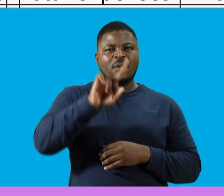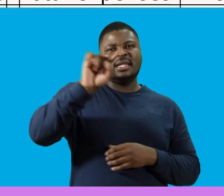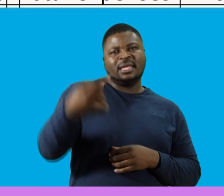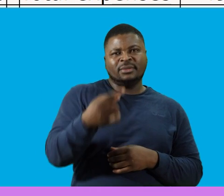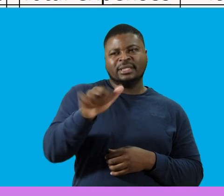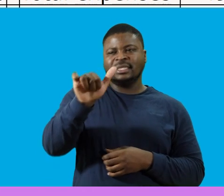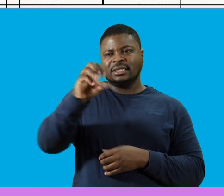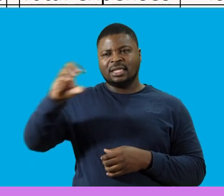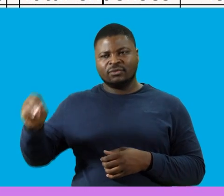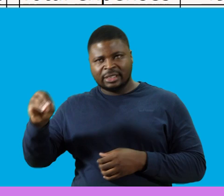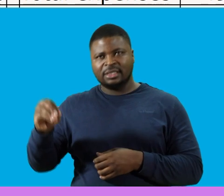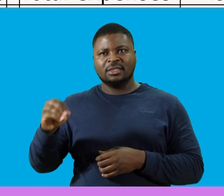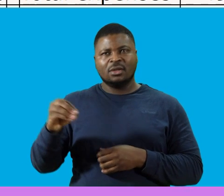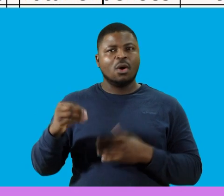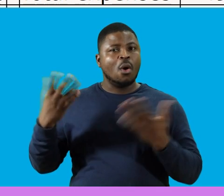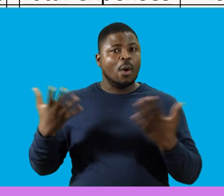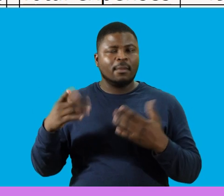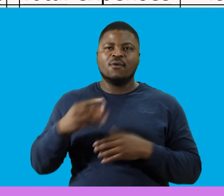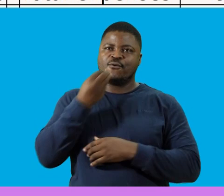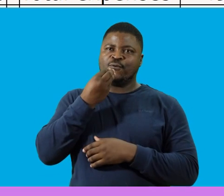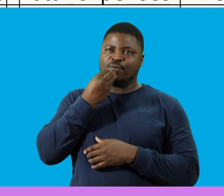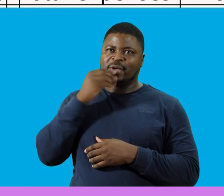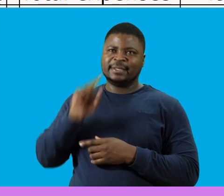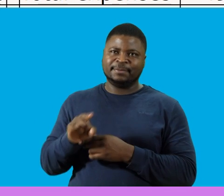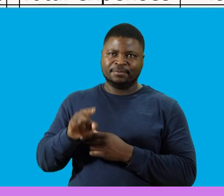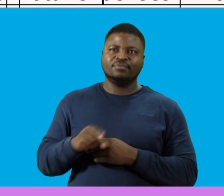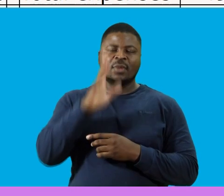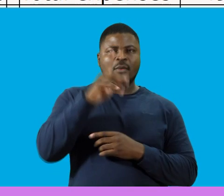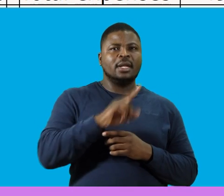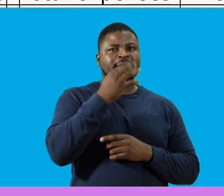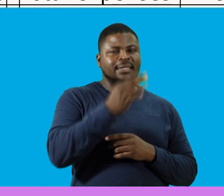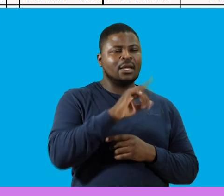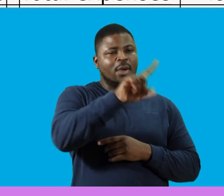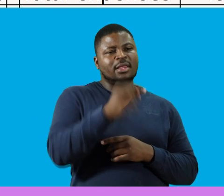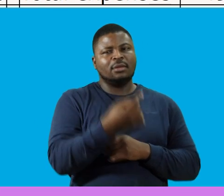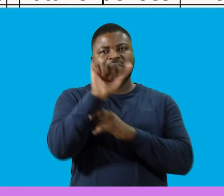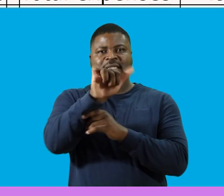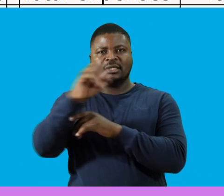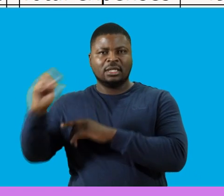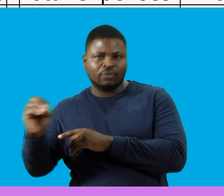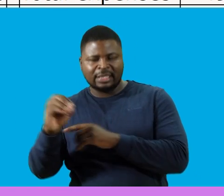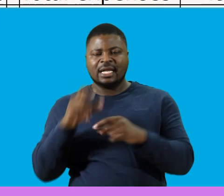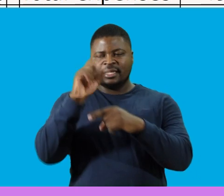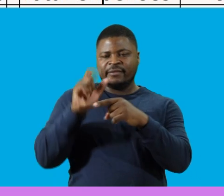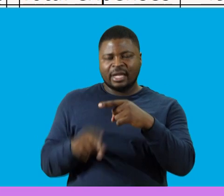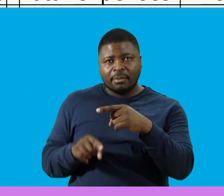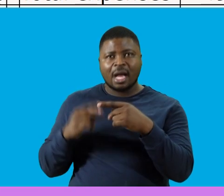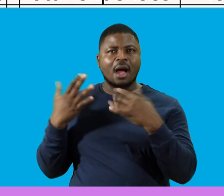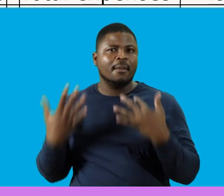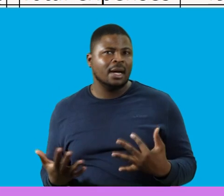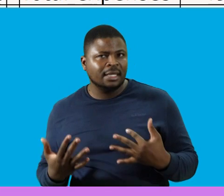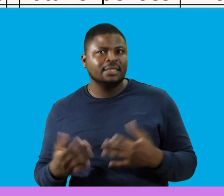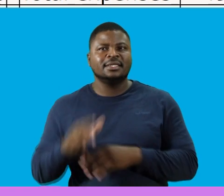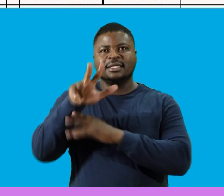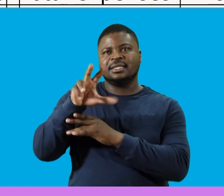Rand on the food. So we will say 1,600 divided by the